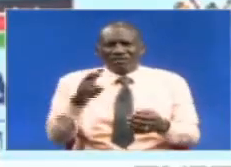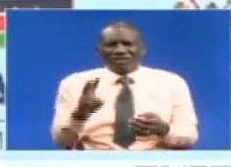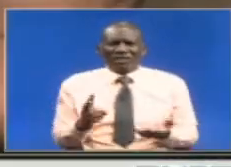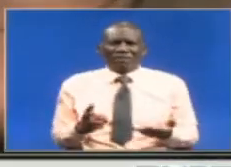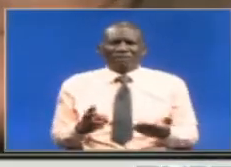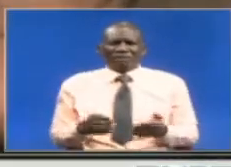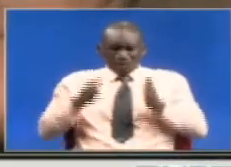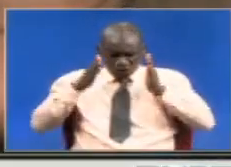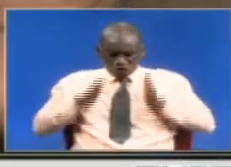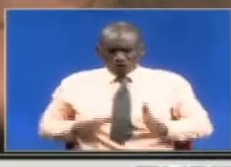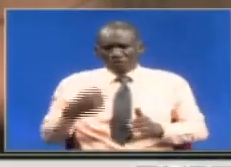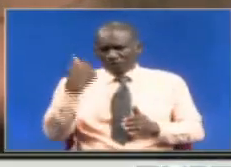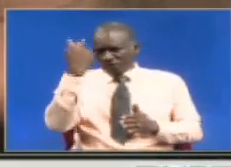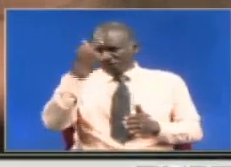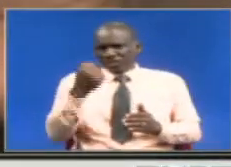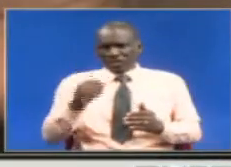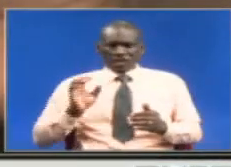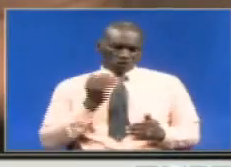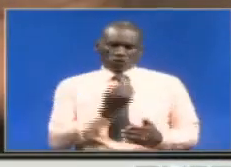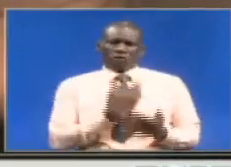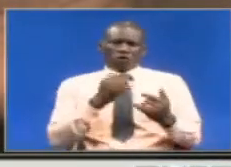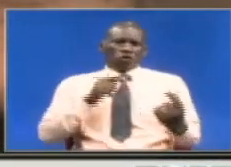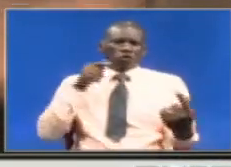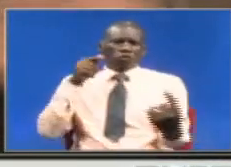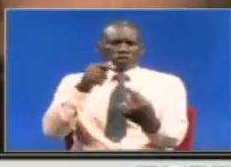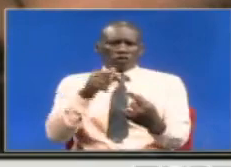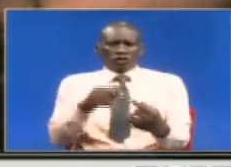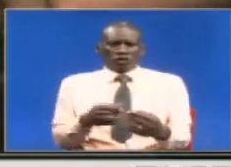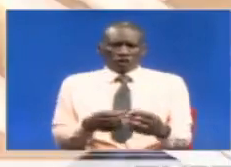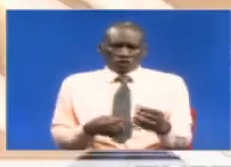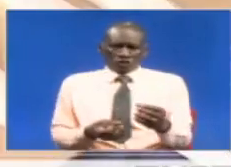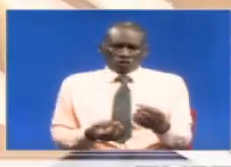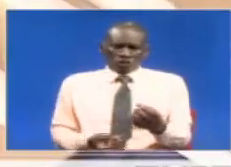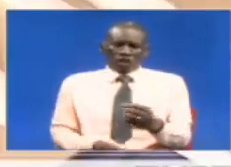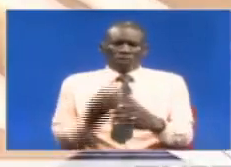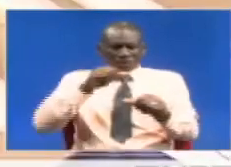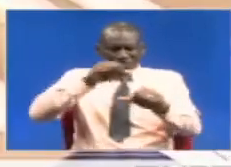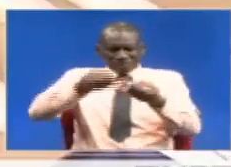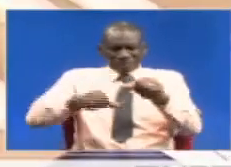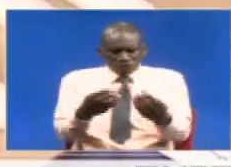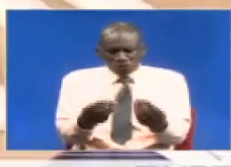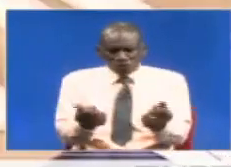human face. The council is now aiming at finding science-led solutions in order to